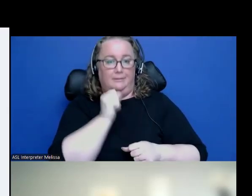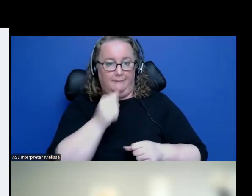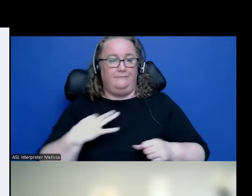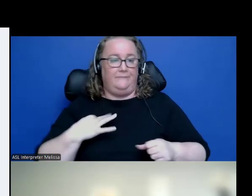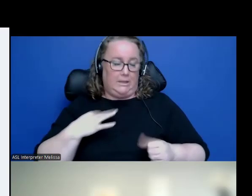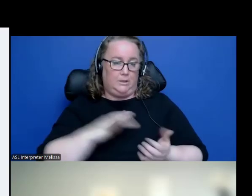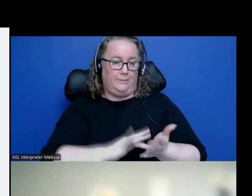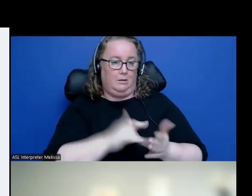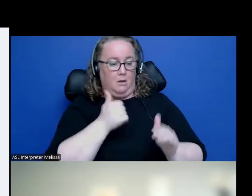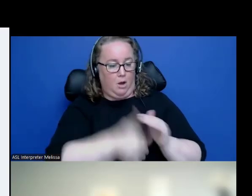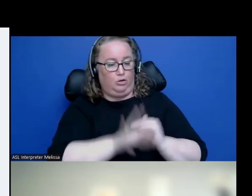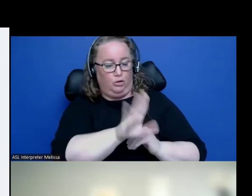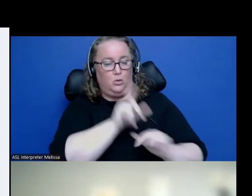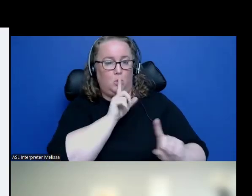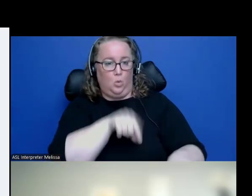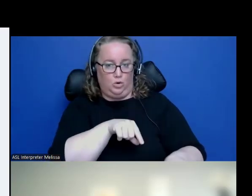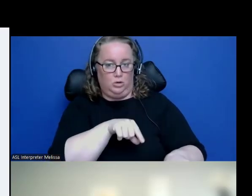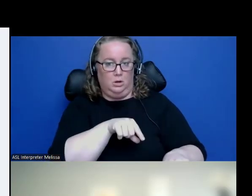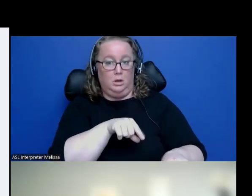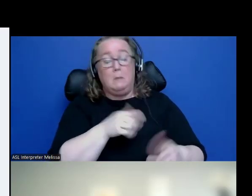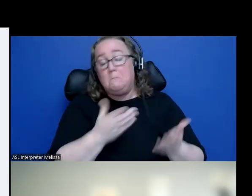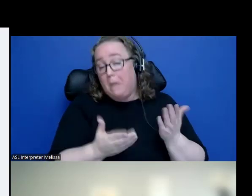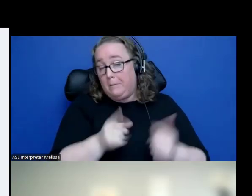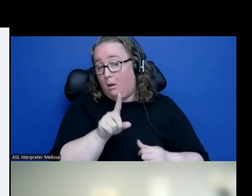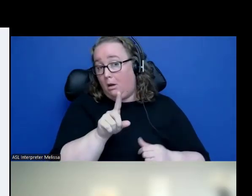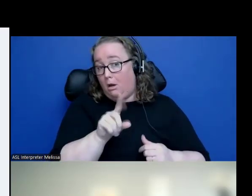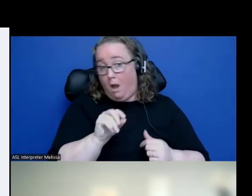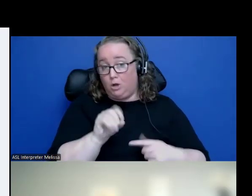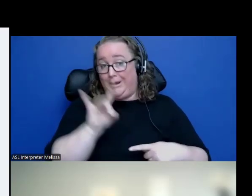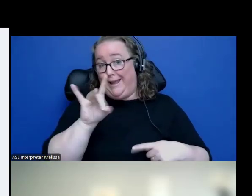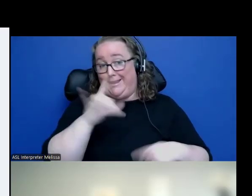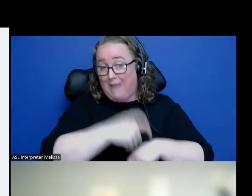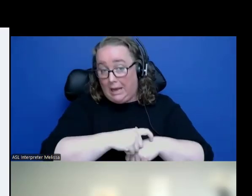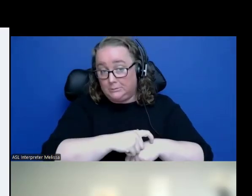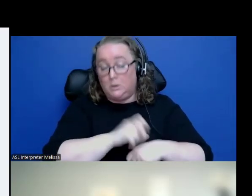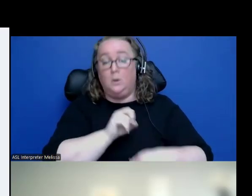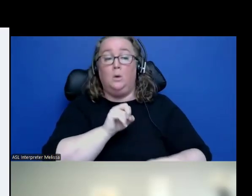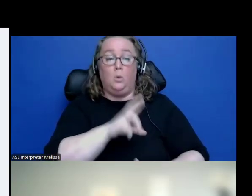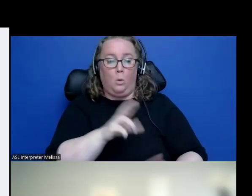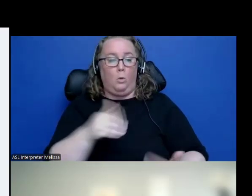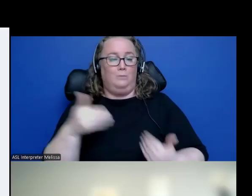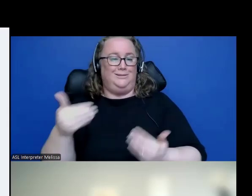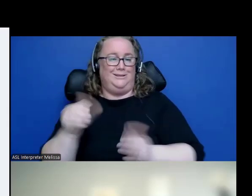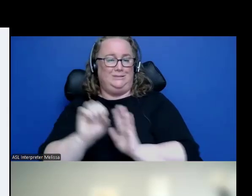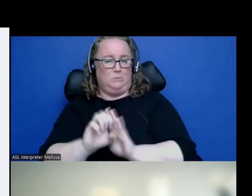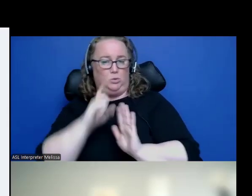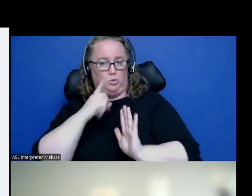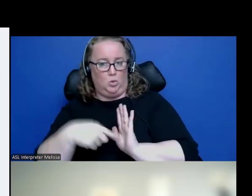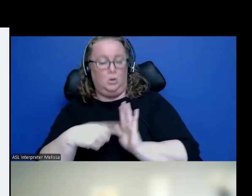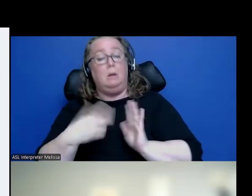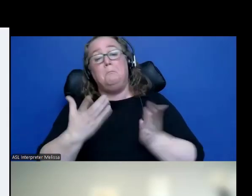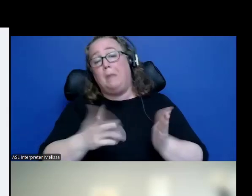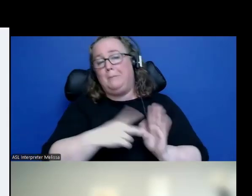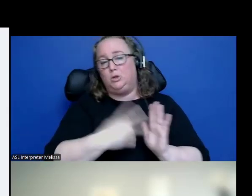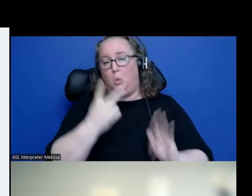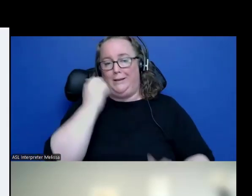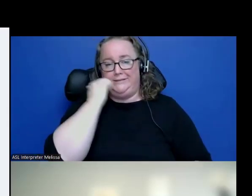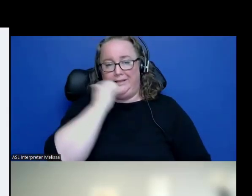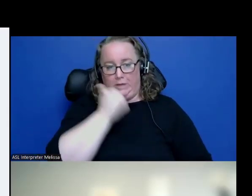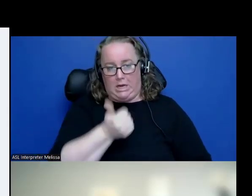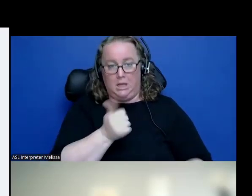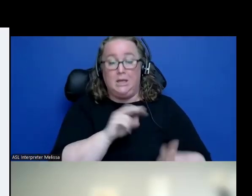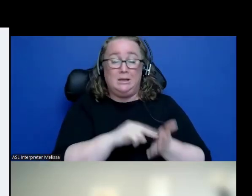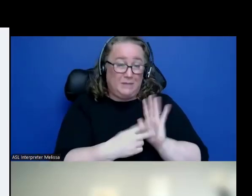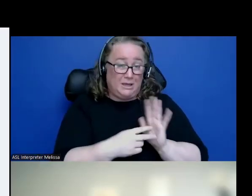order 108 times, or as you'll see in the upcoming example, twice a day. So double